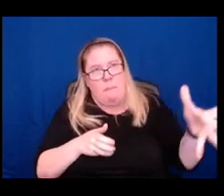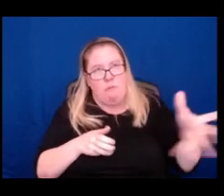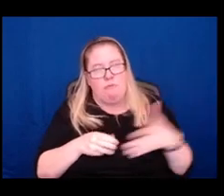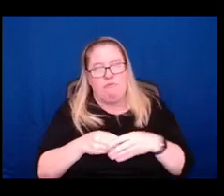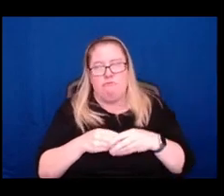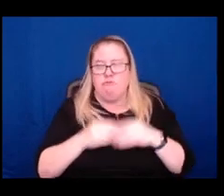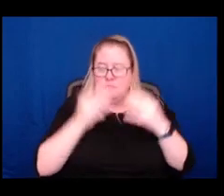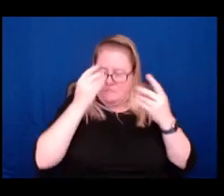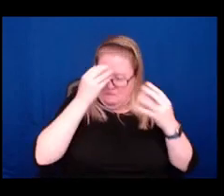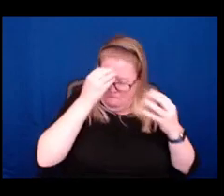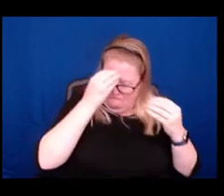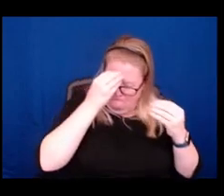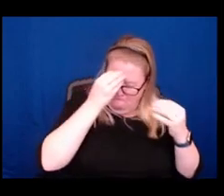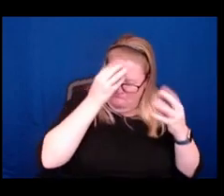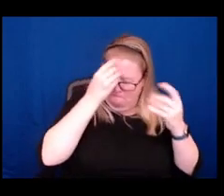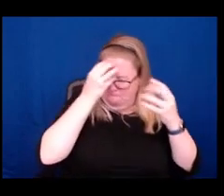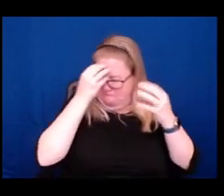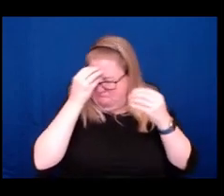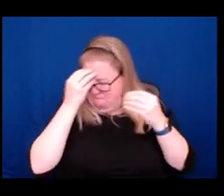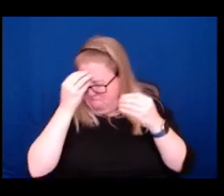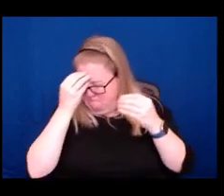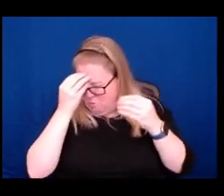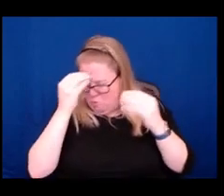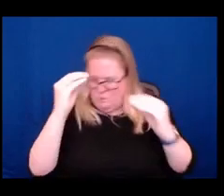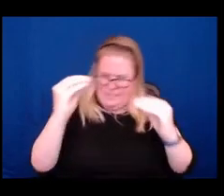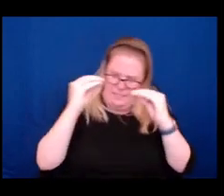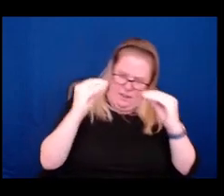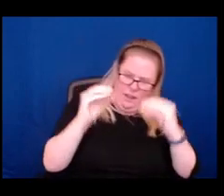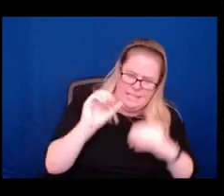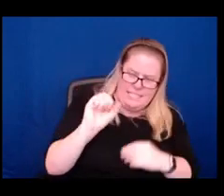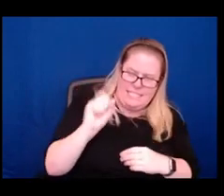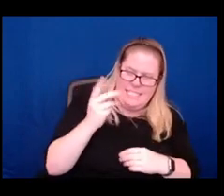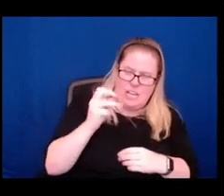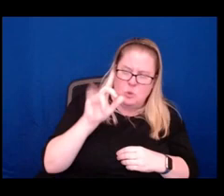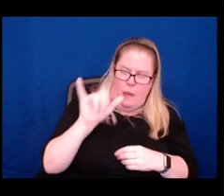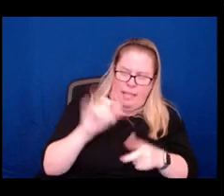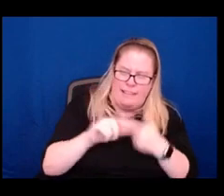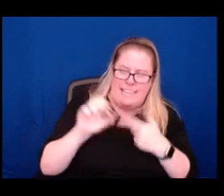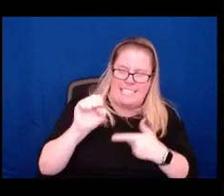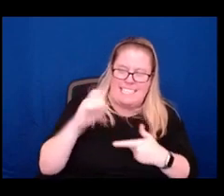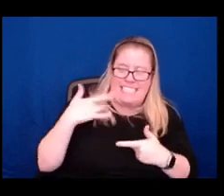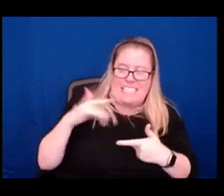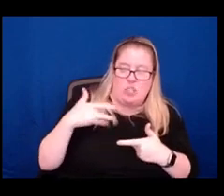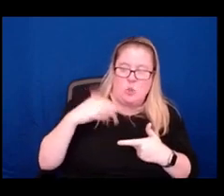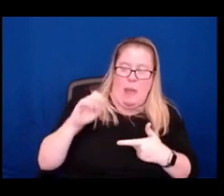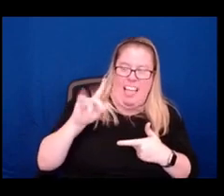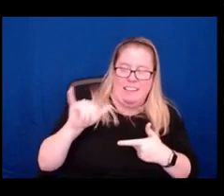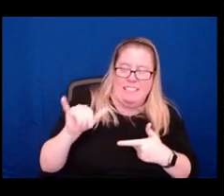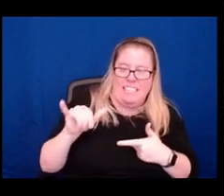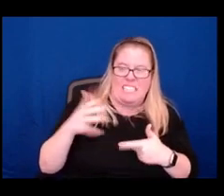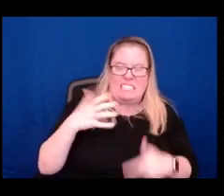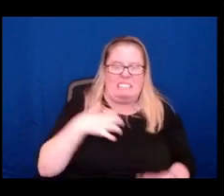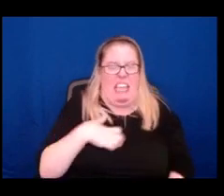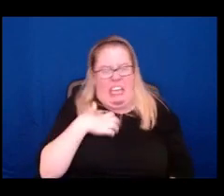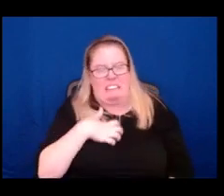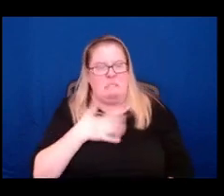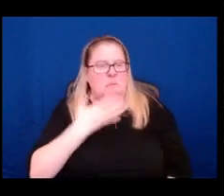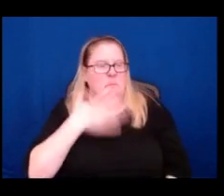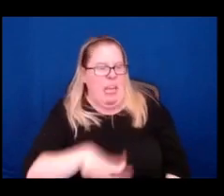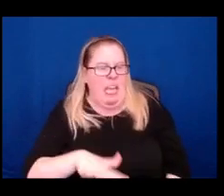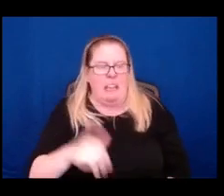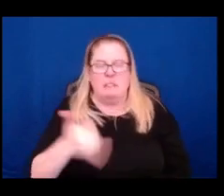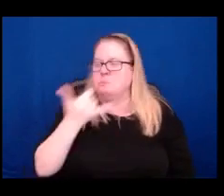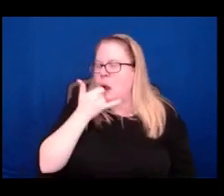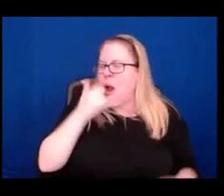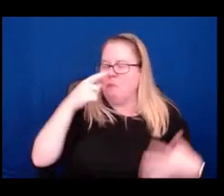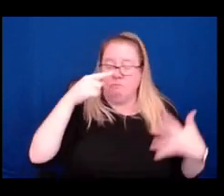we were taught about whether or not our sexuality and sensuality is nasty or it's bad or it's wrong. All of